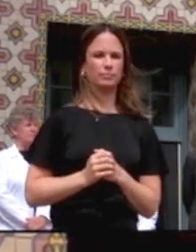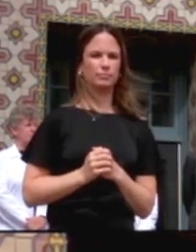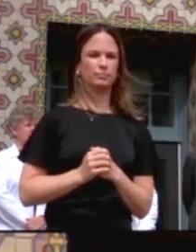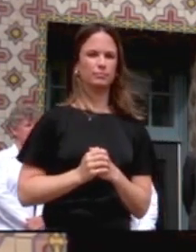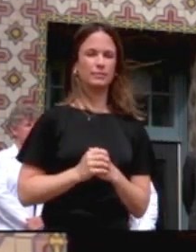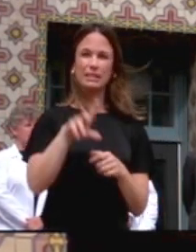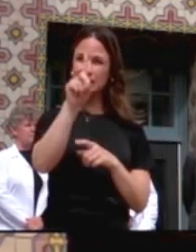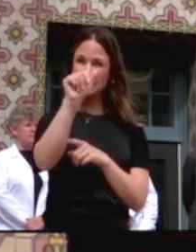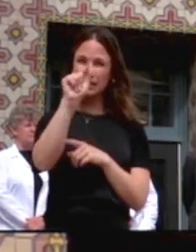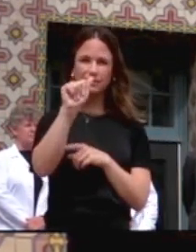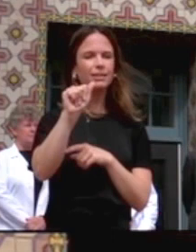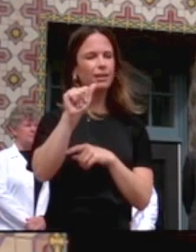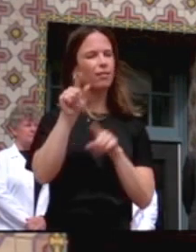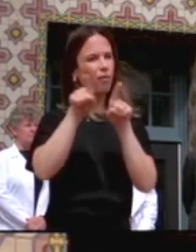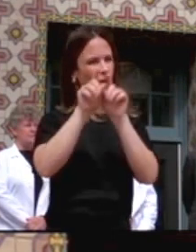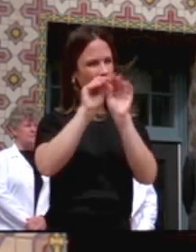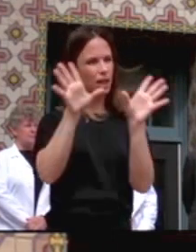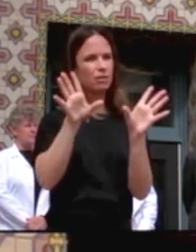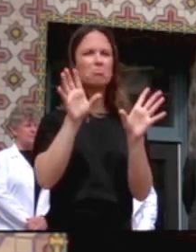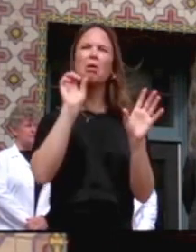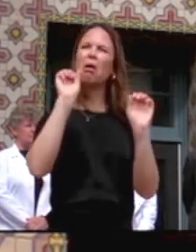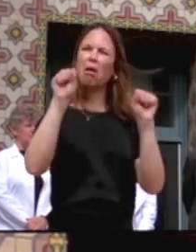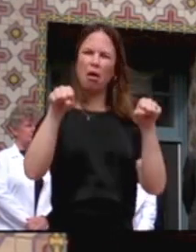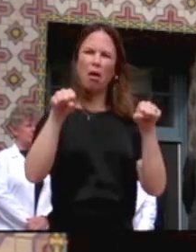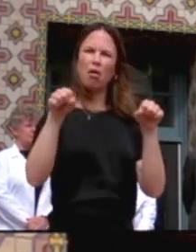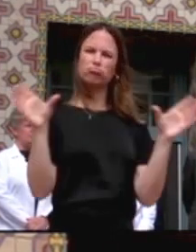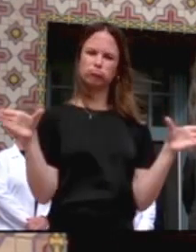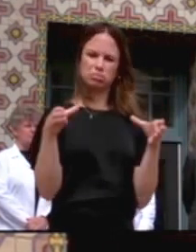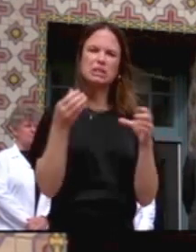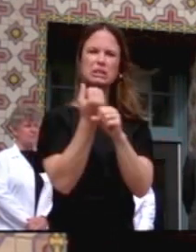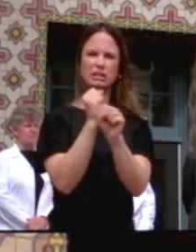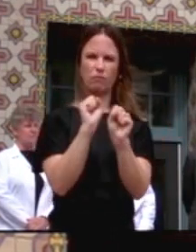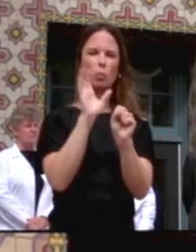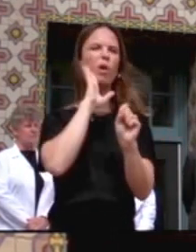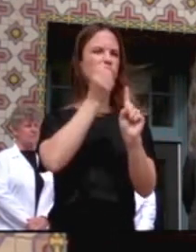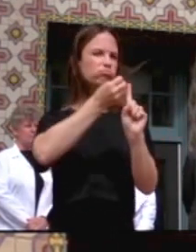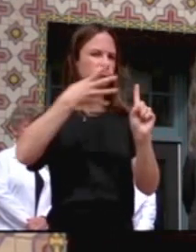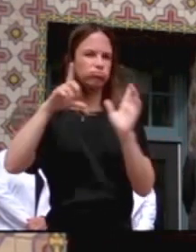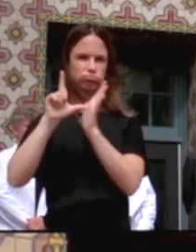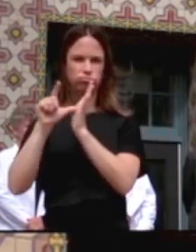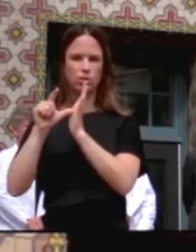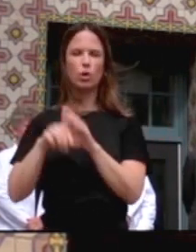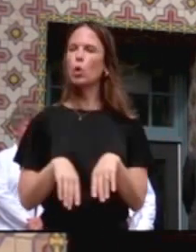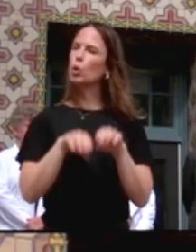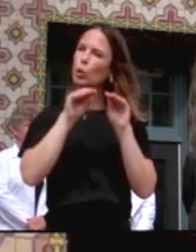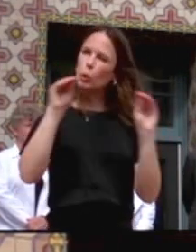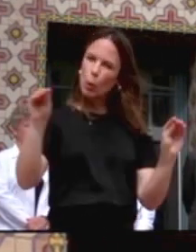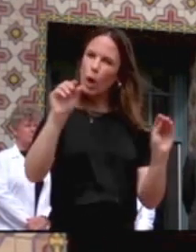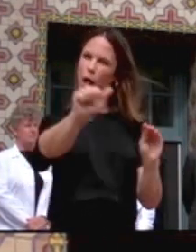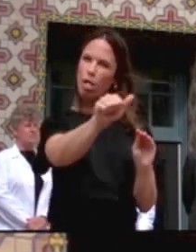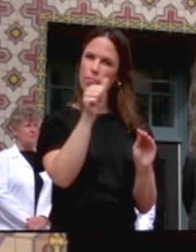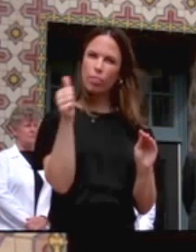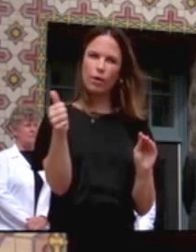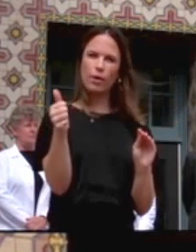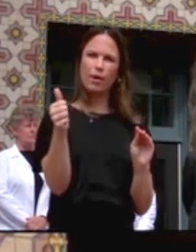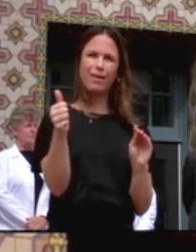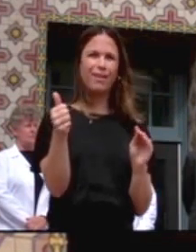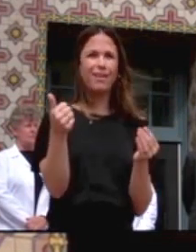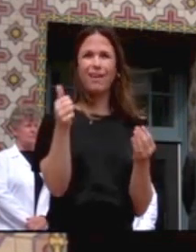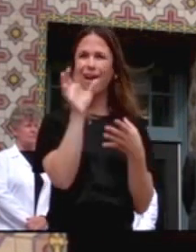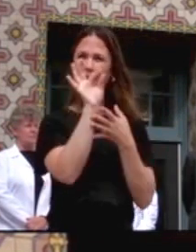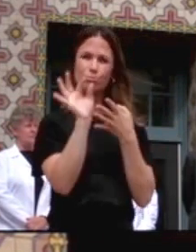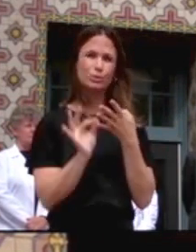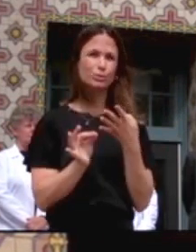The data is also clear. This can be done safely, which you'll hear about shortly. There is no other viable